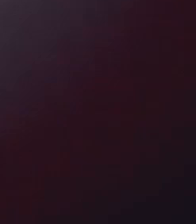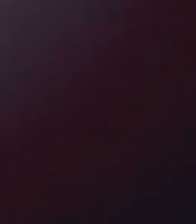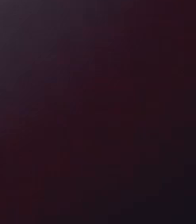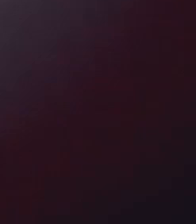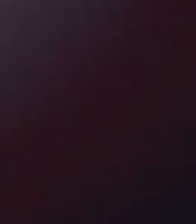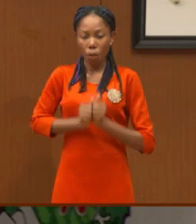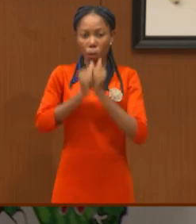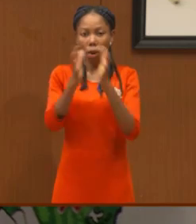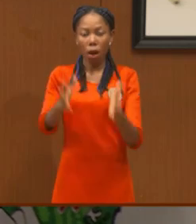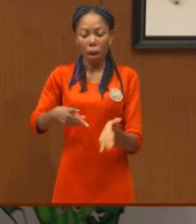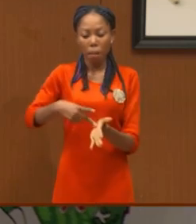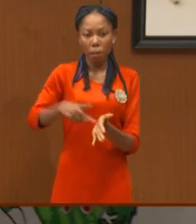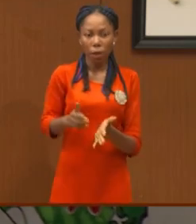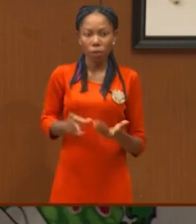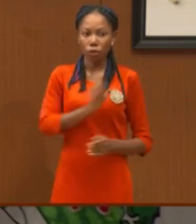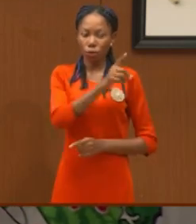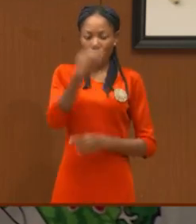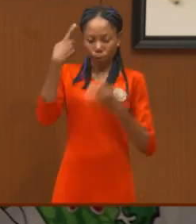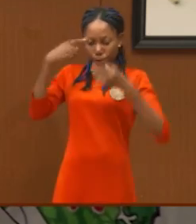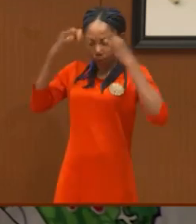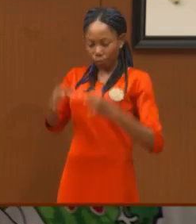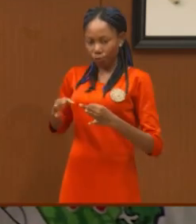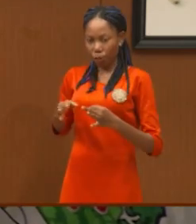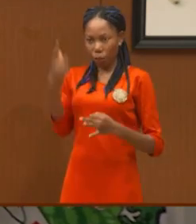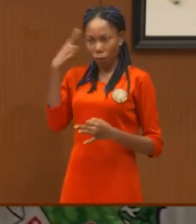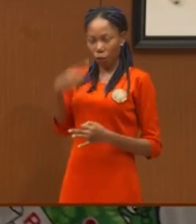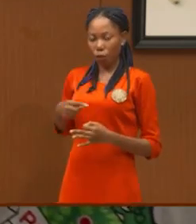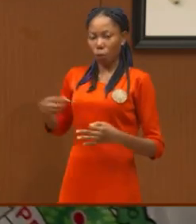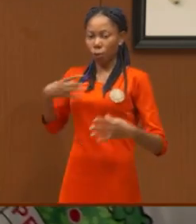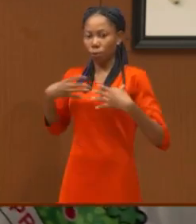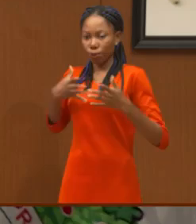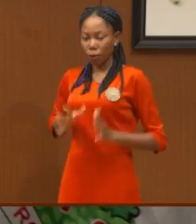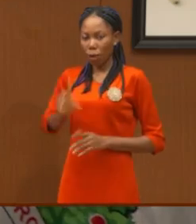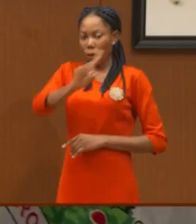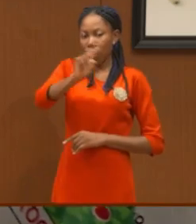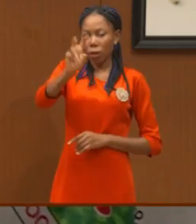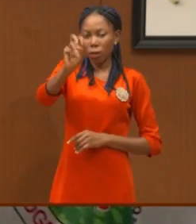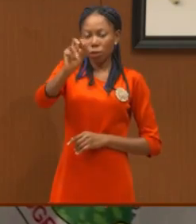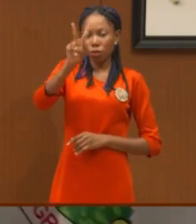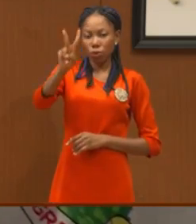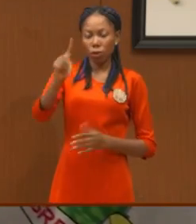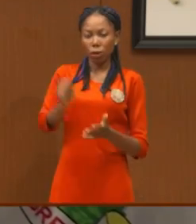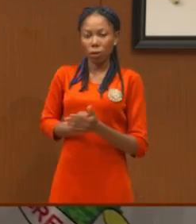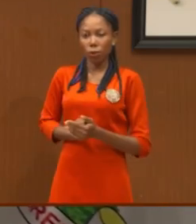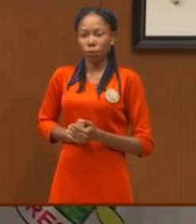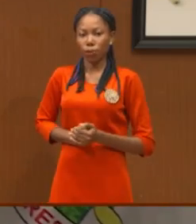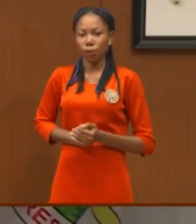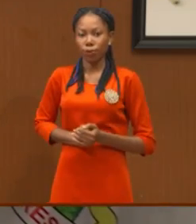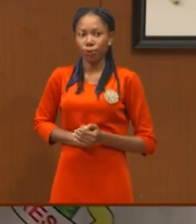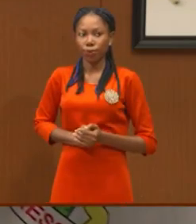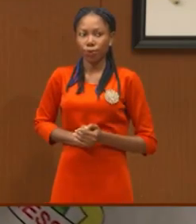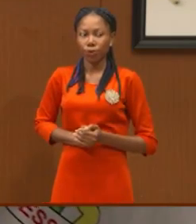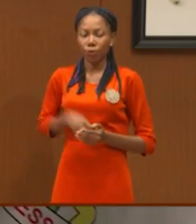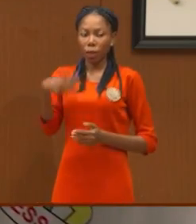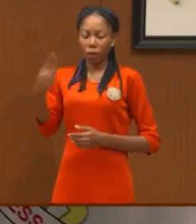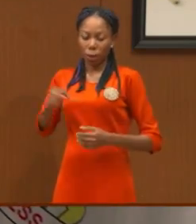rules. So here's my judgment. Judgment for the plaintiff for the sum of 132,000 naira.